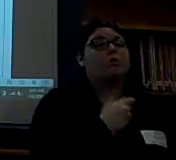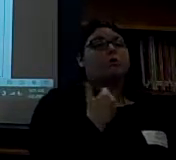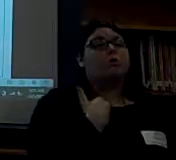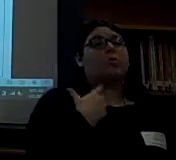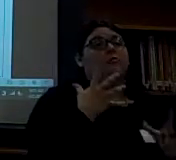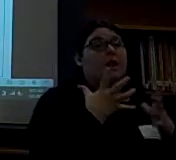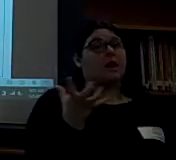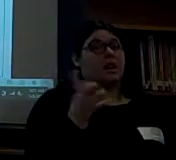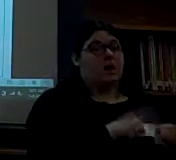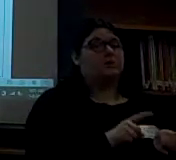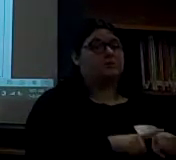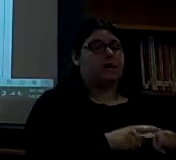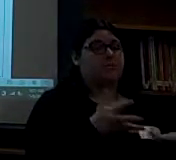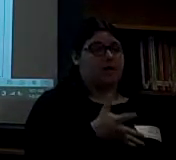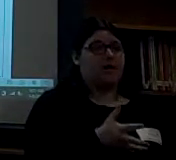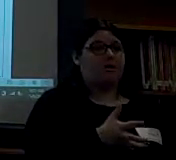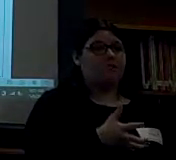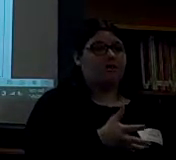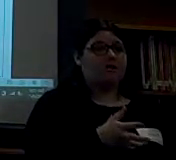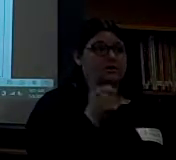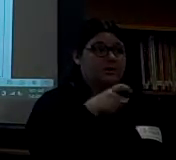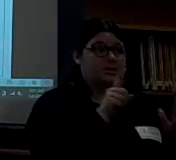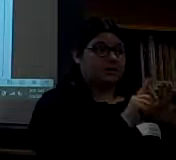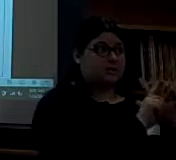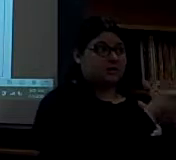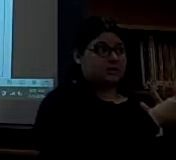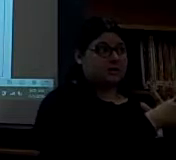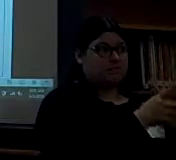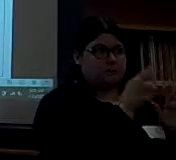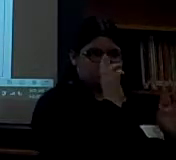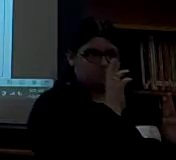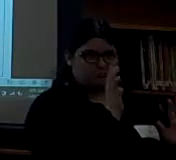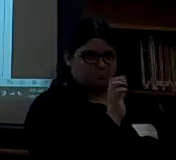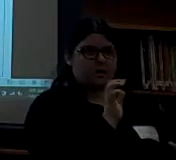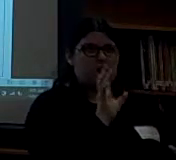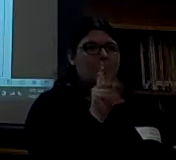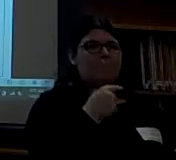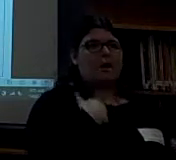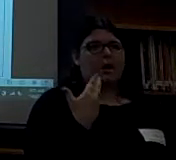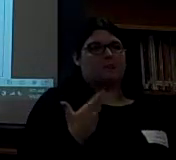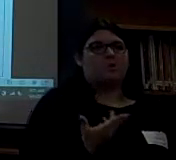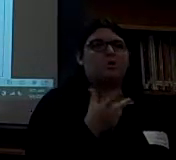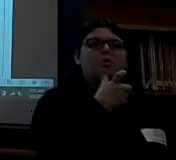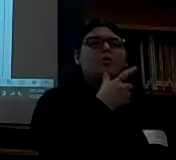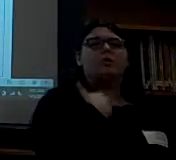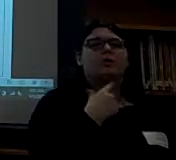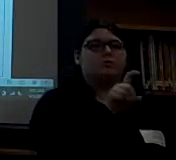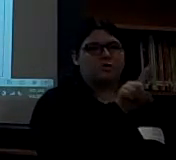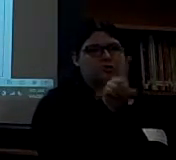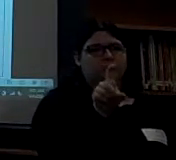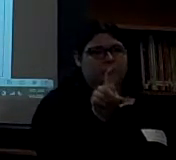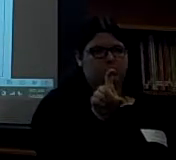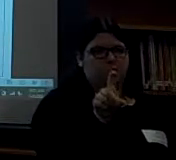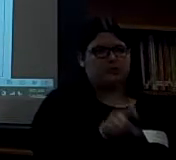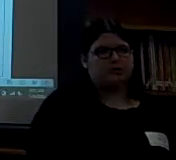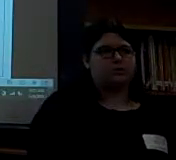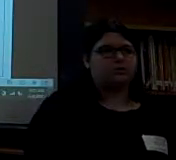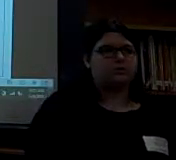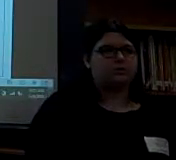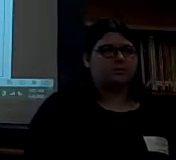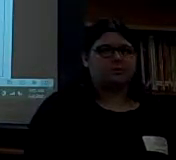a lot of time. If anyone does need to leave, I respect that, but I'm here. So who has questions?